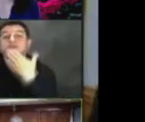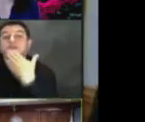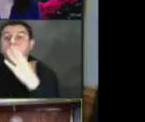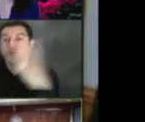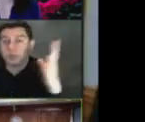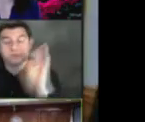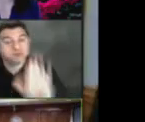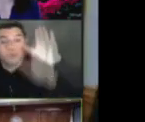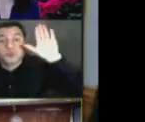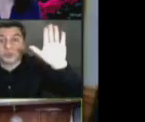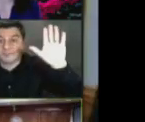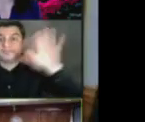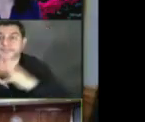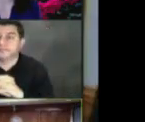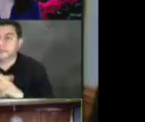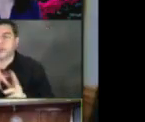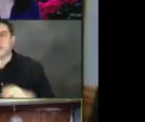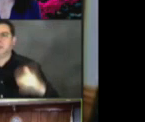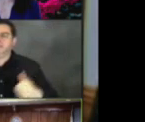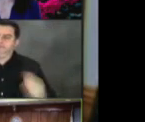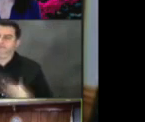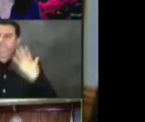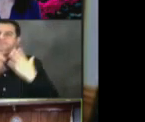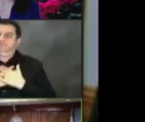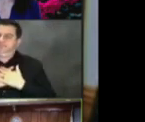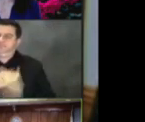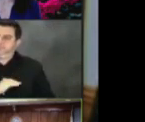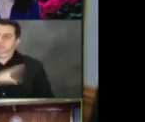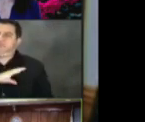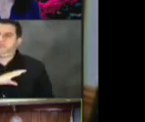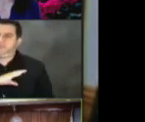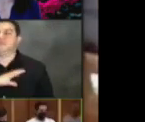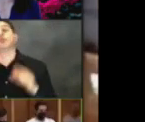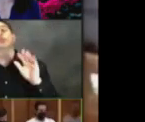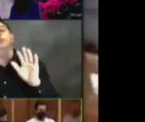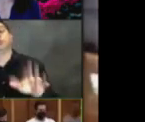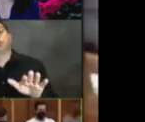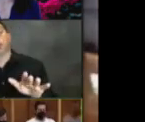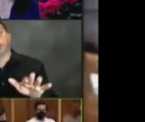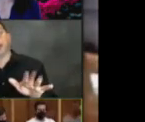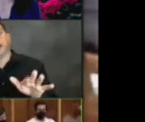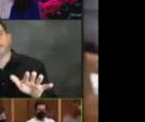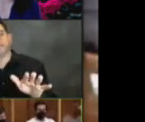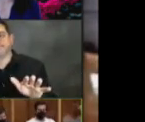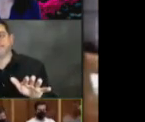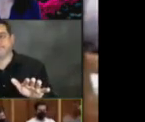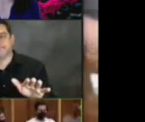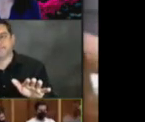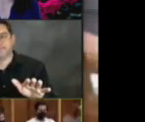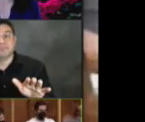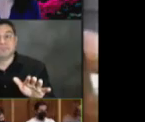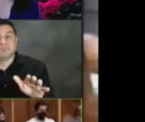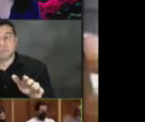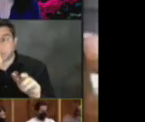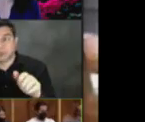encouraging. And so I guess probably a good time for an update. Ms.